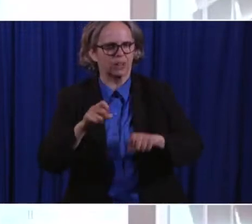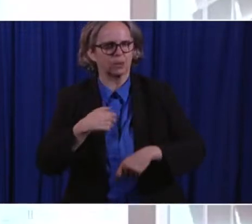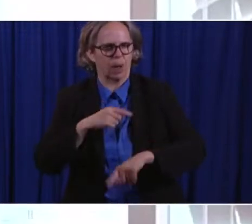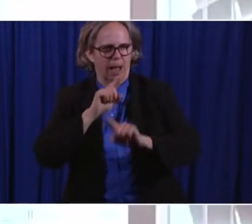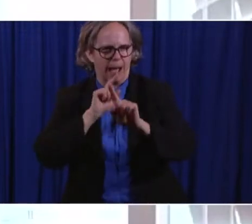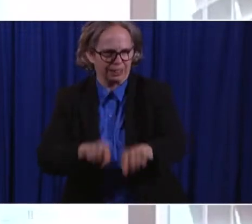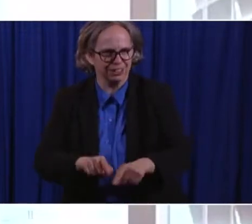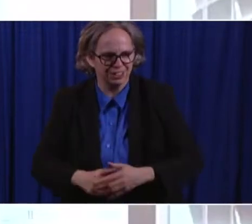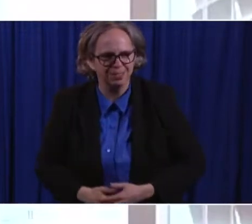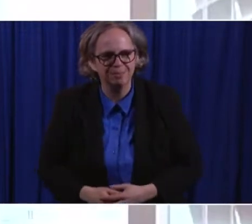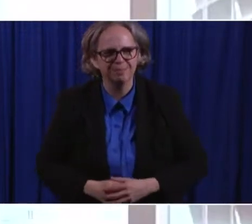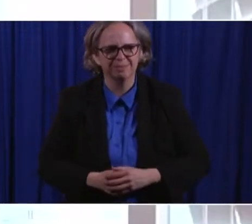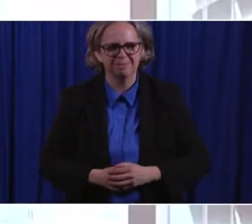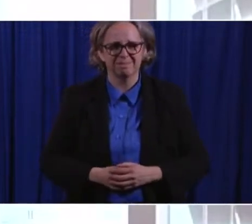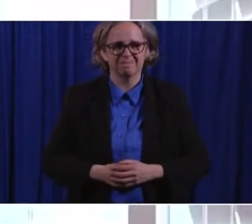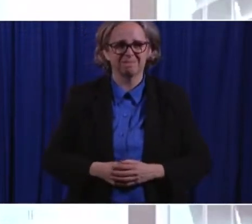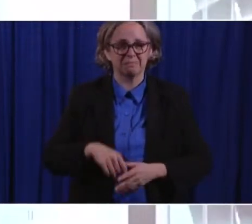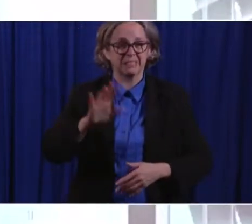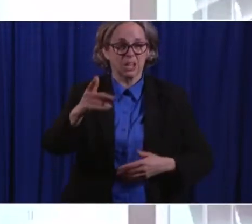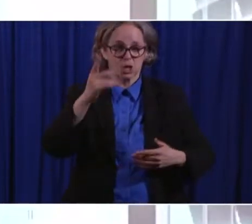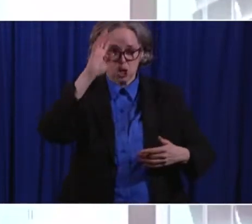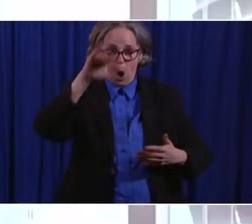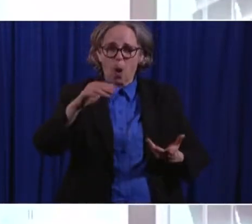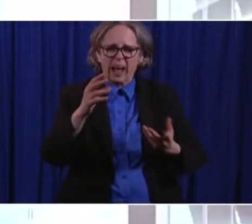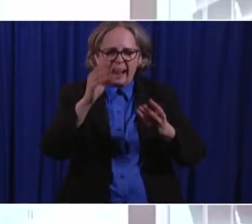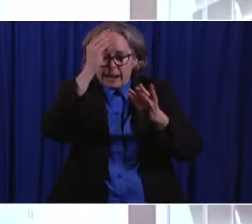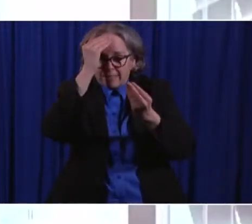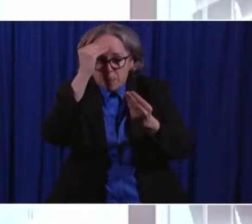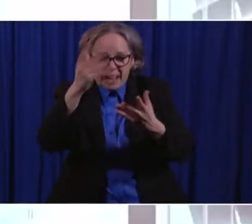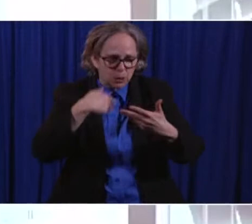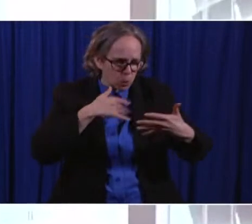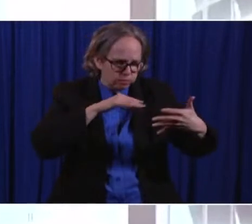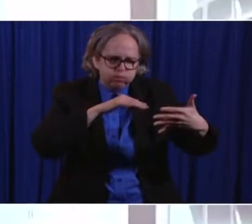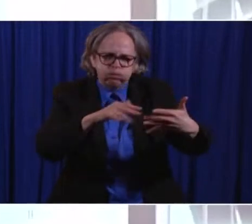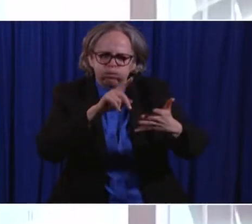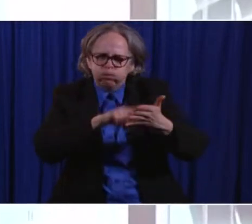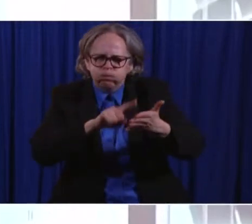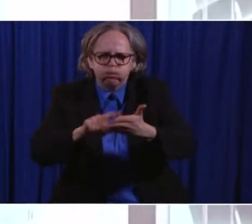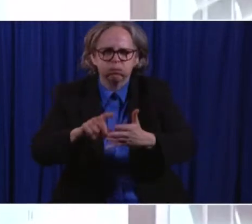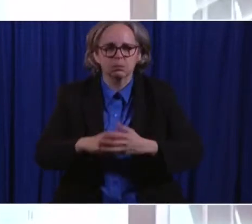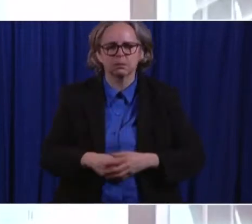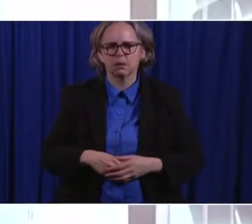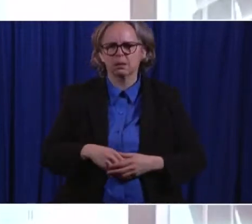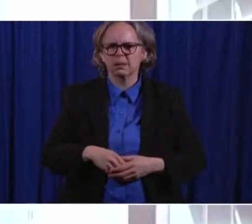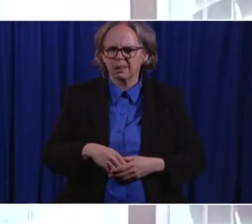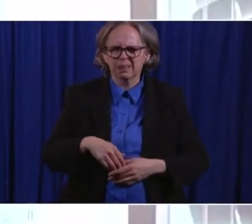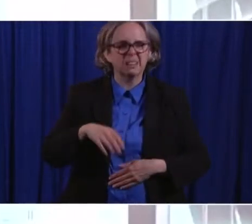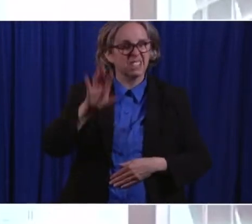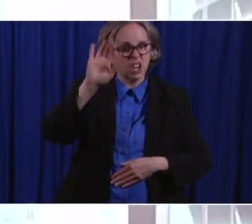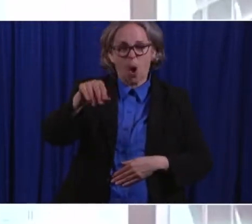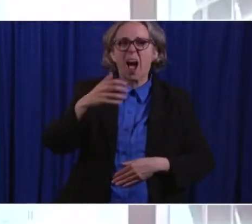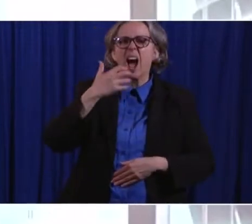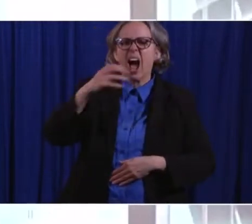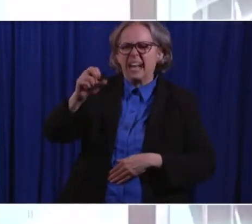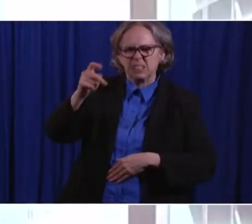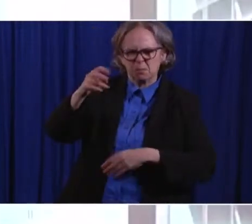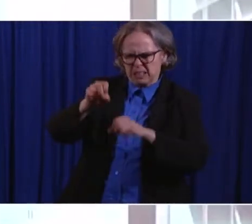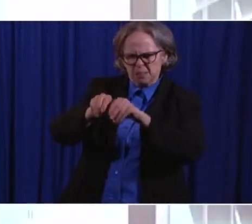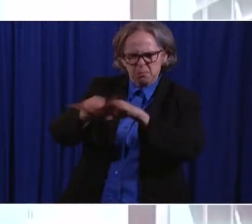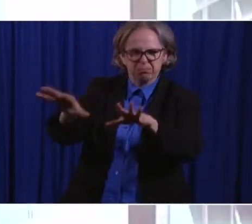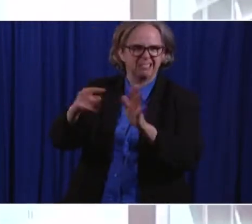as we look at what has happened in the hot spots, one of which, of course, is Michigan, one thing is very